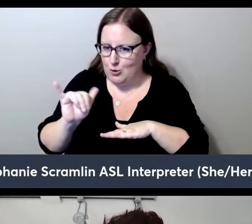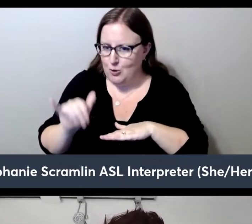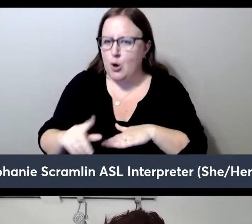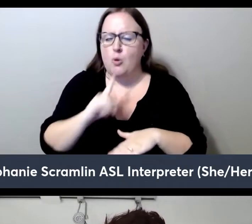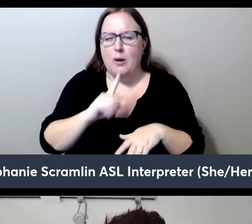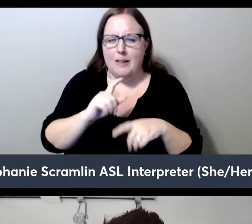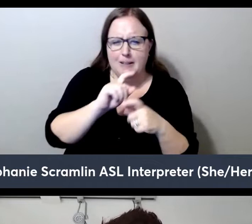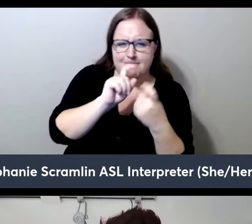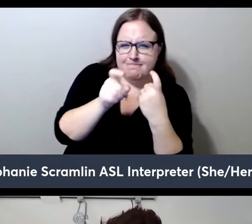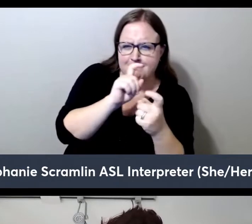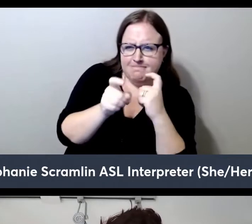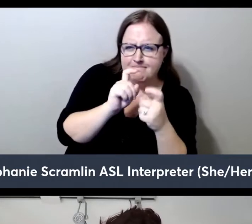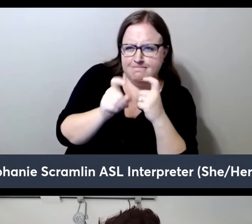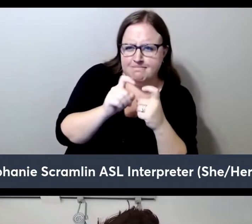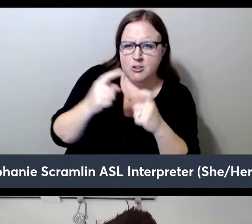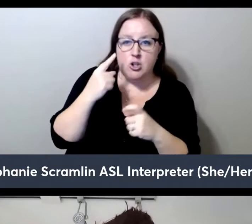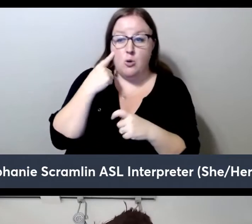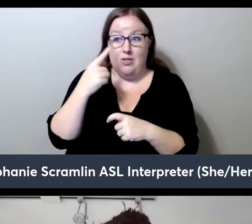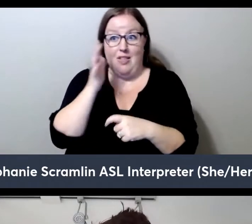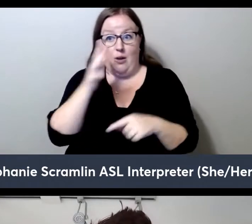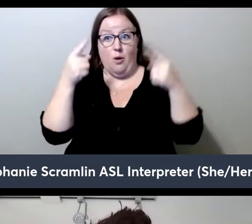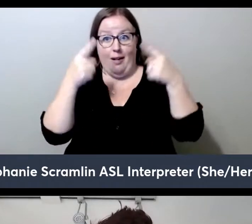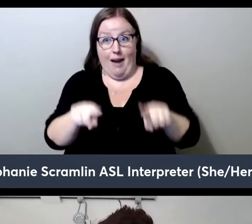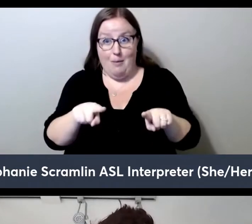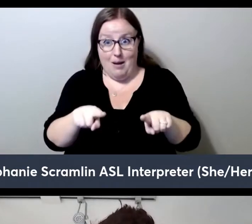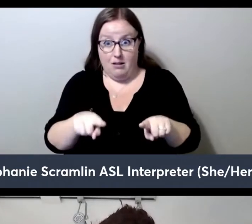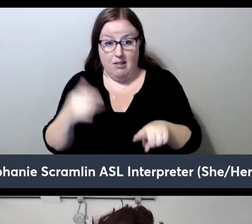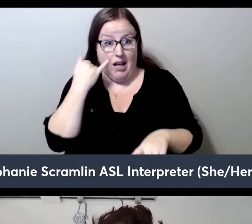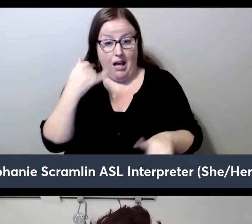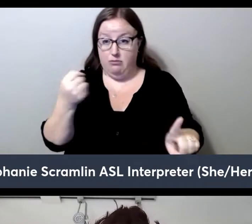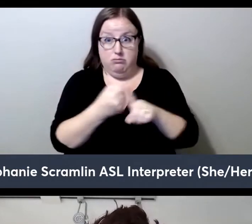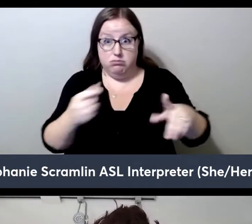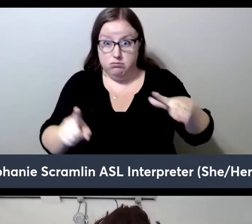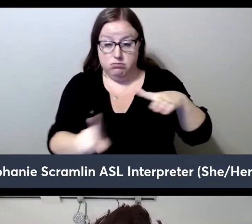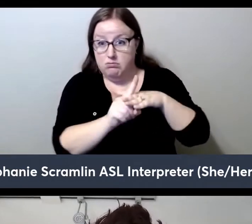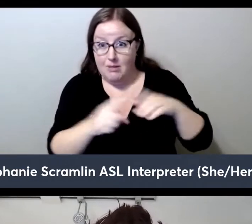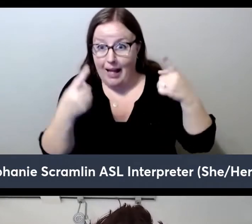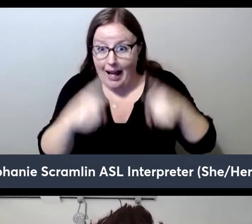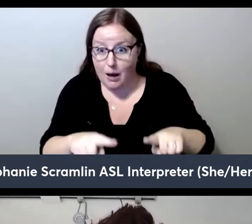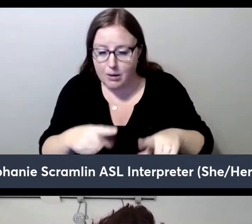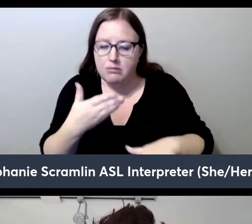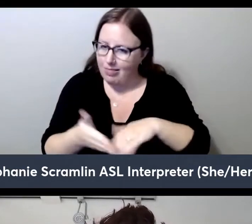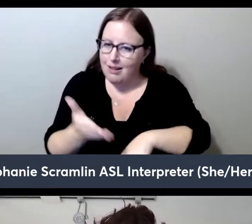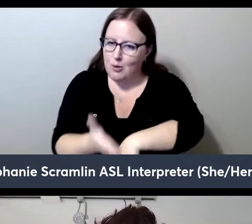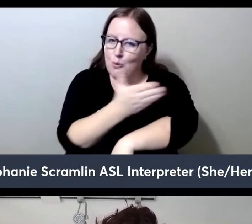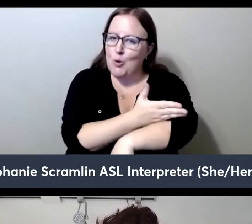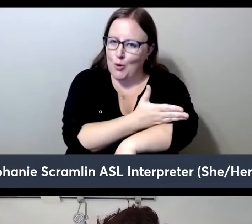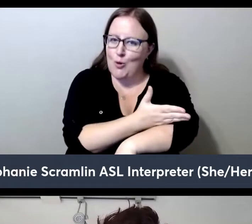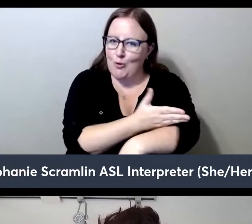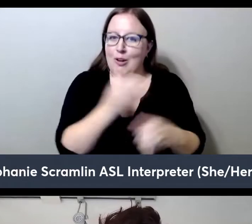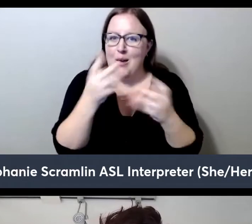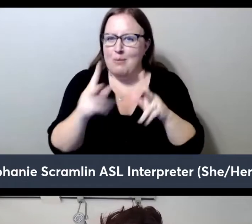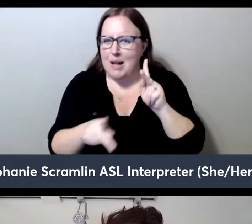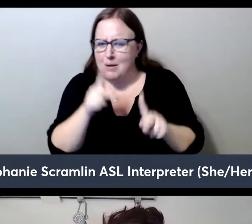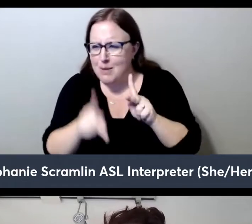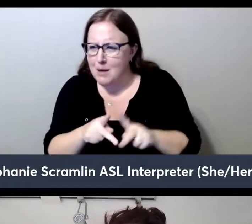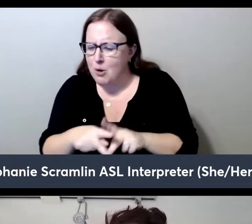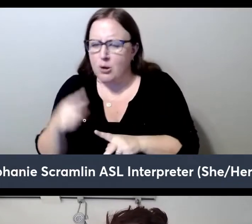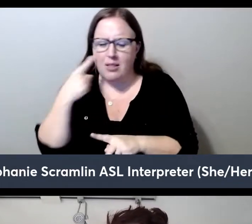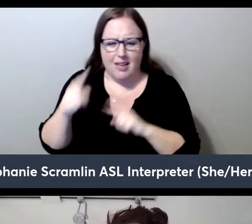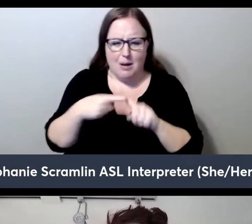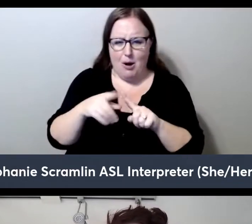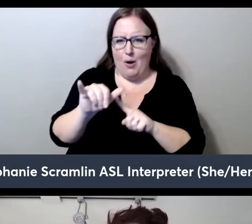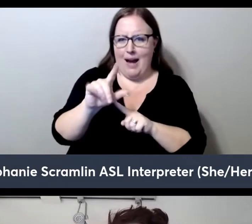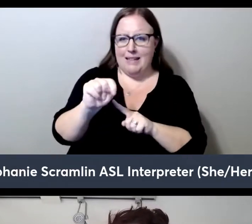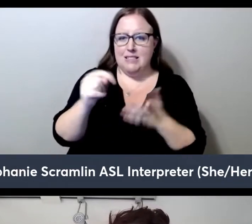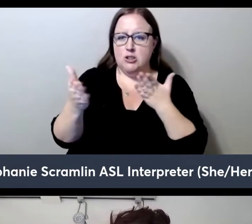Curate what you think is going to happen. And then as things happen, improve them, right? Because a lot of people, if you think about IT service